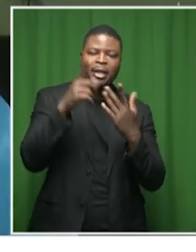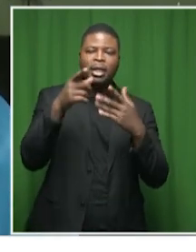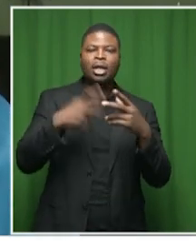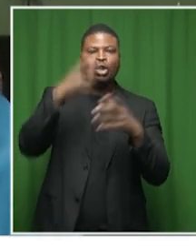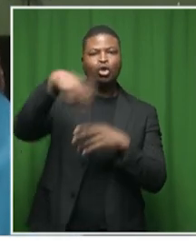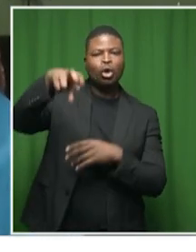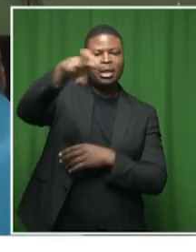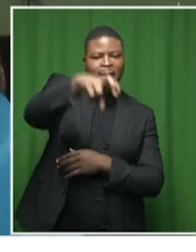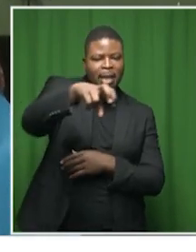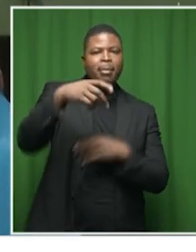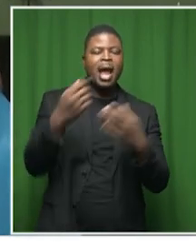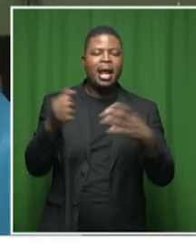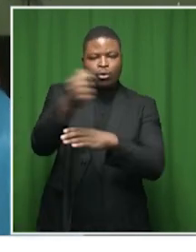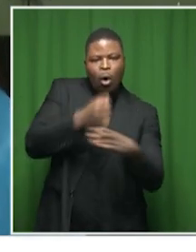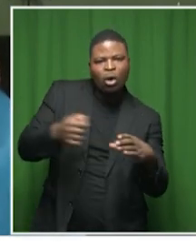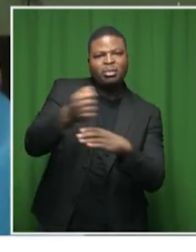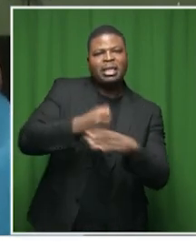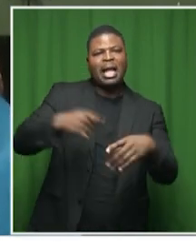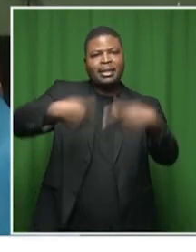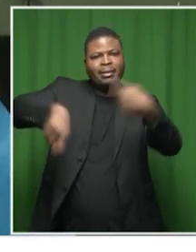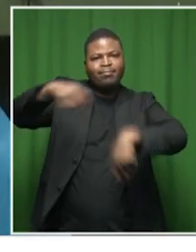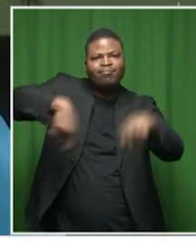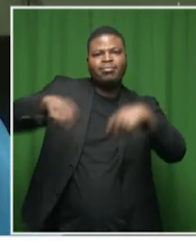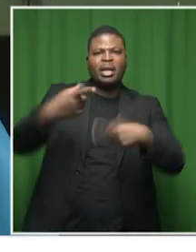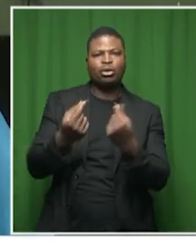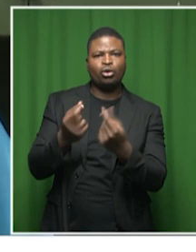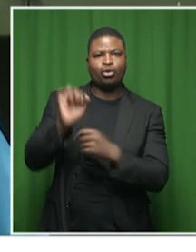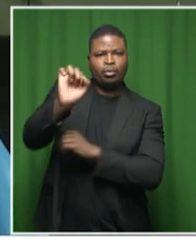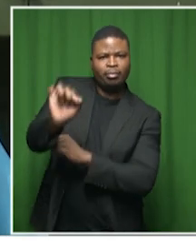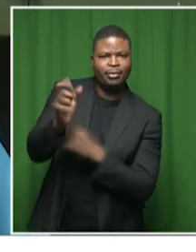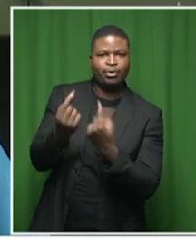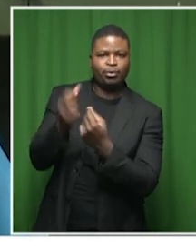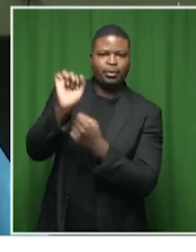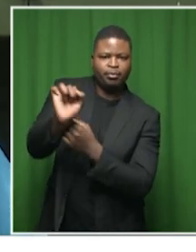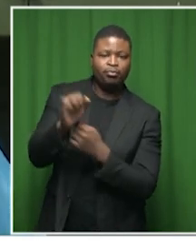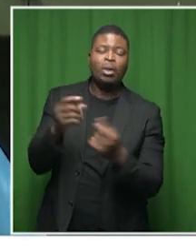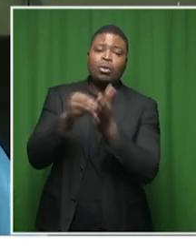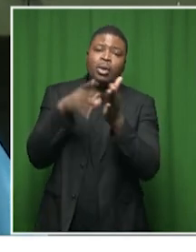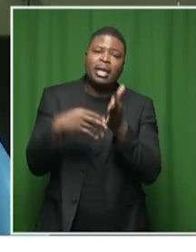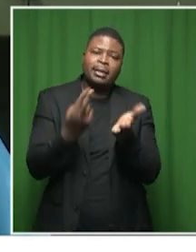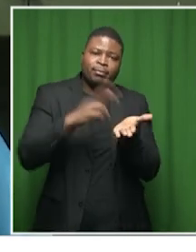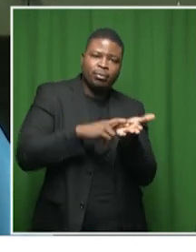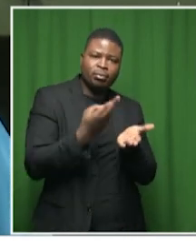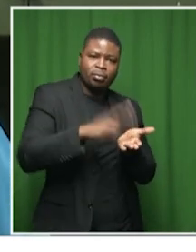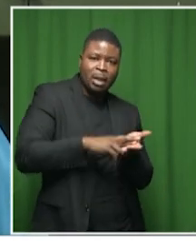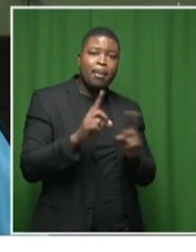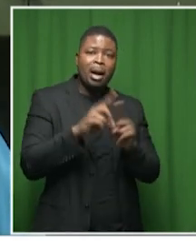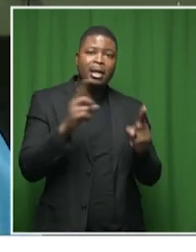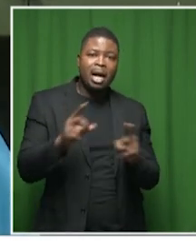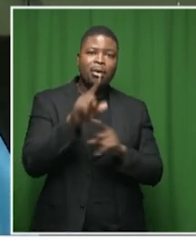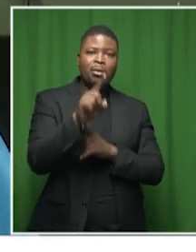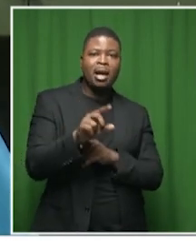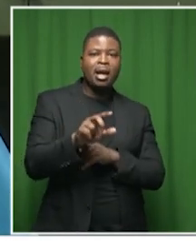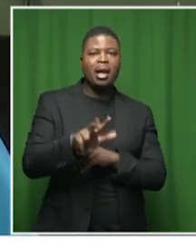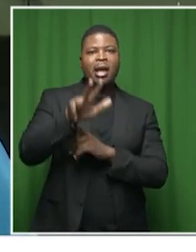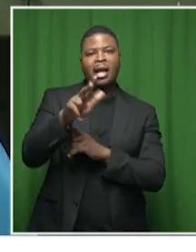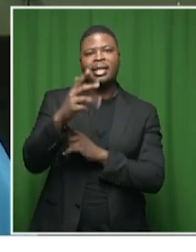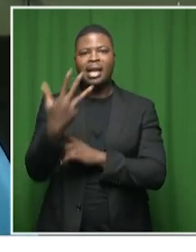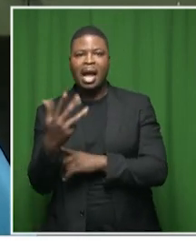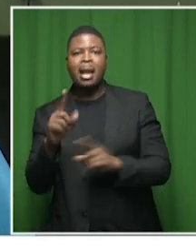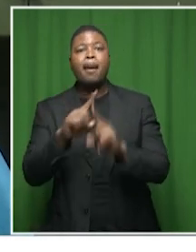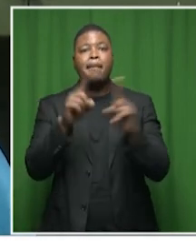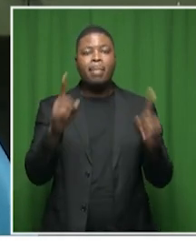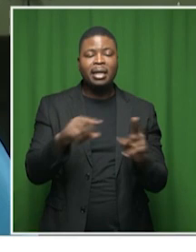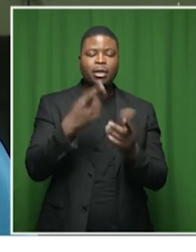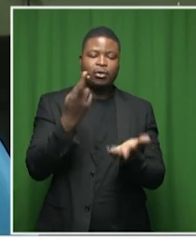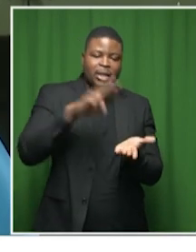in total, the schools that we are expecting that are registered are 889. But the registration doesn't close